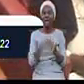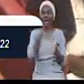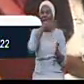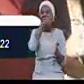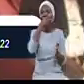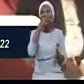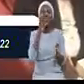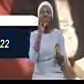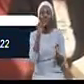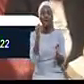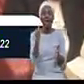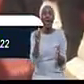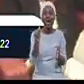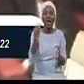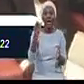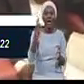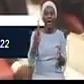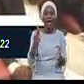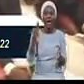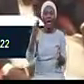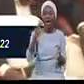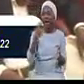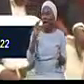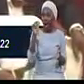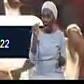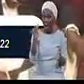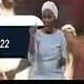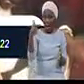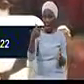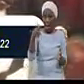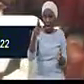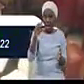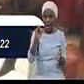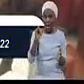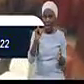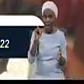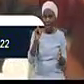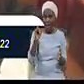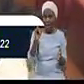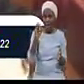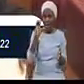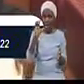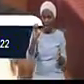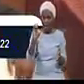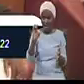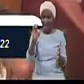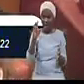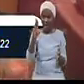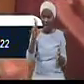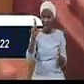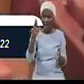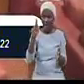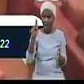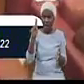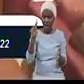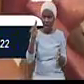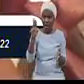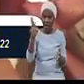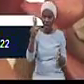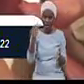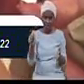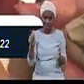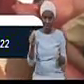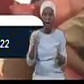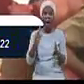productivity. Agricultural productivity. We will have enough to eat in every family.